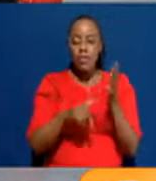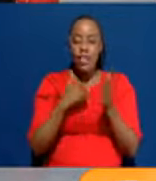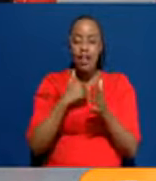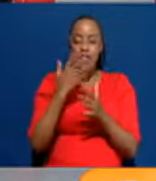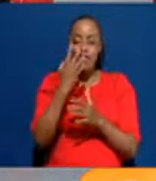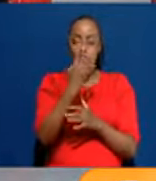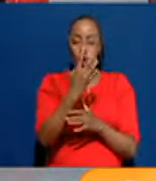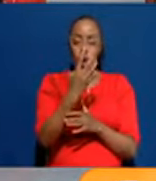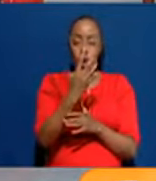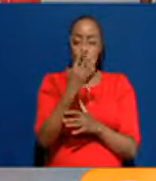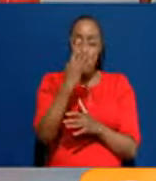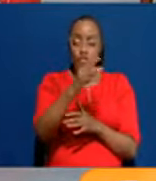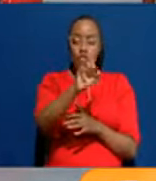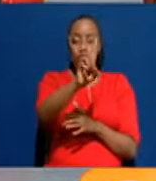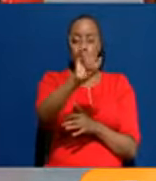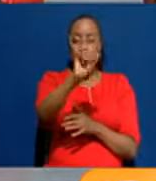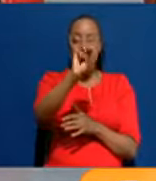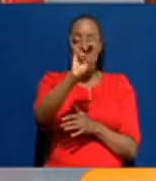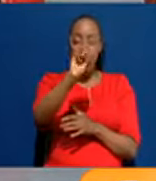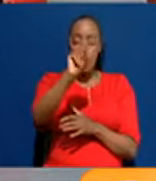4. You have 4 Diamond Leagues? Yes.